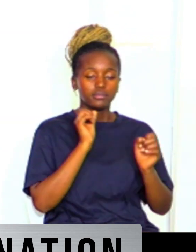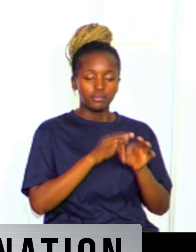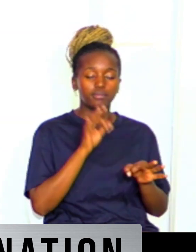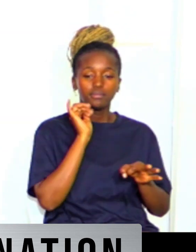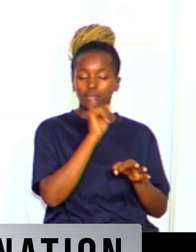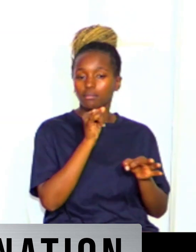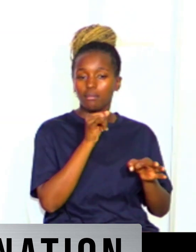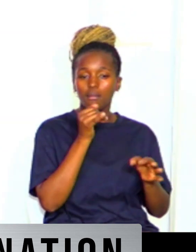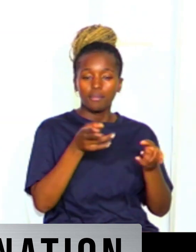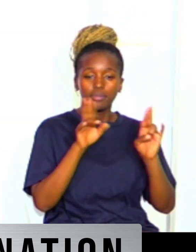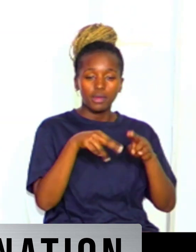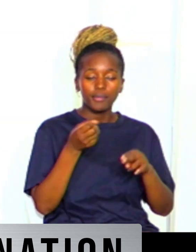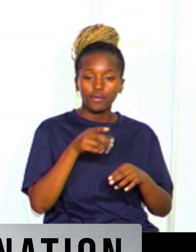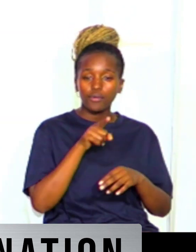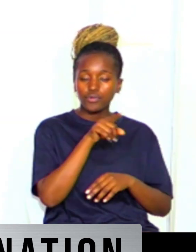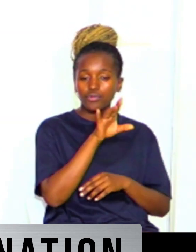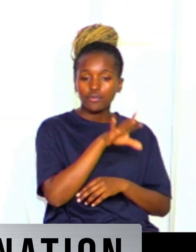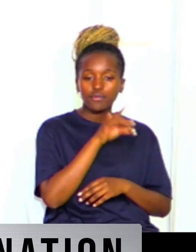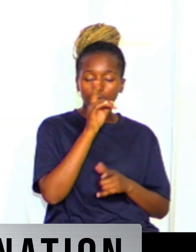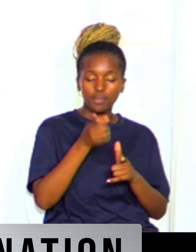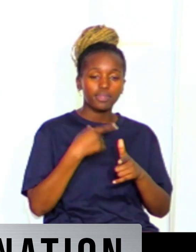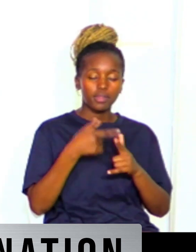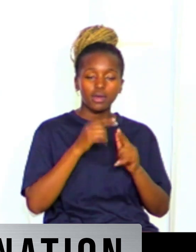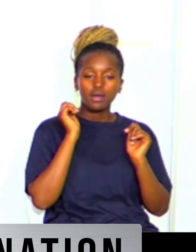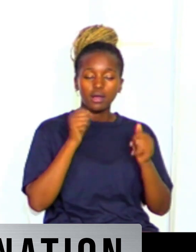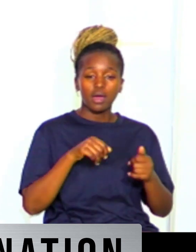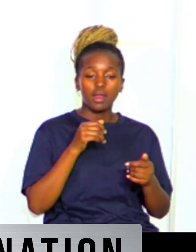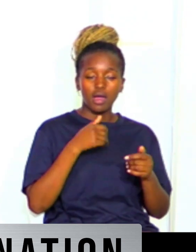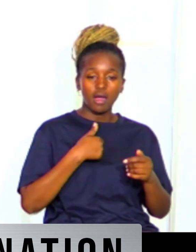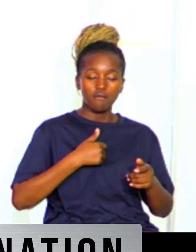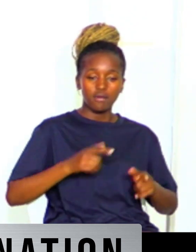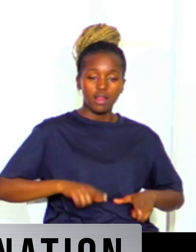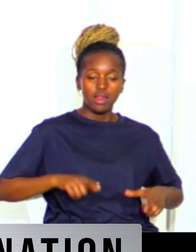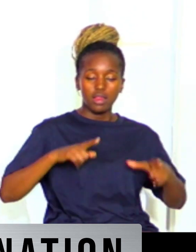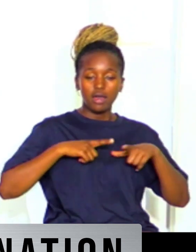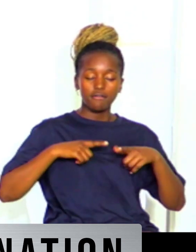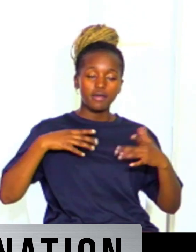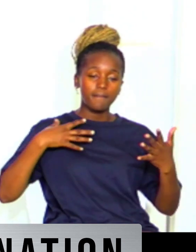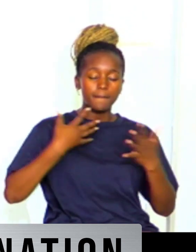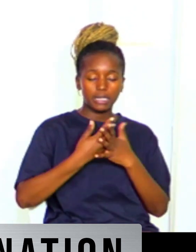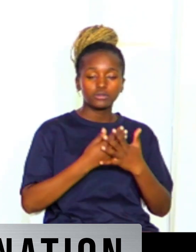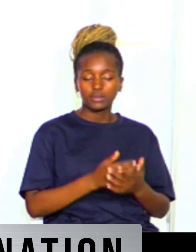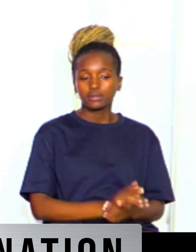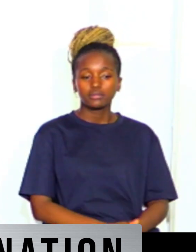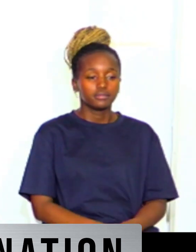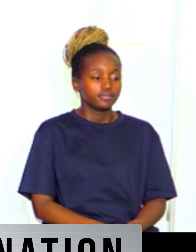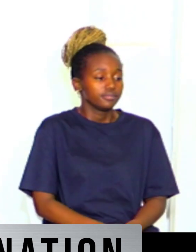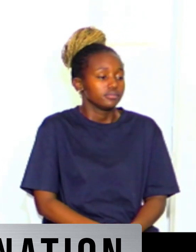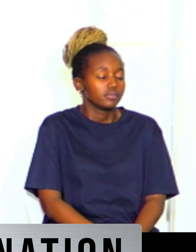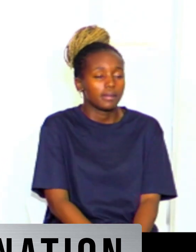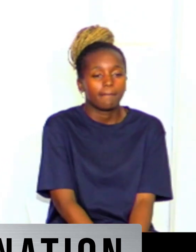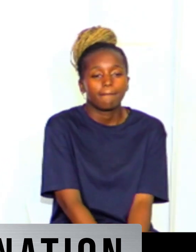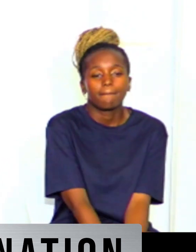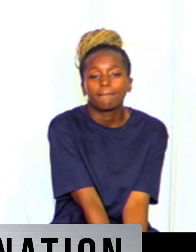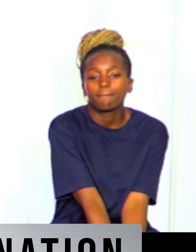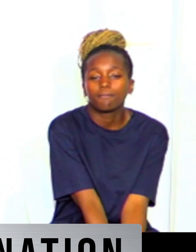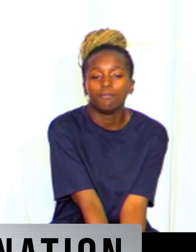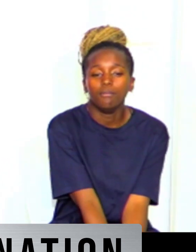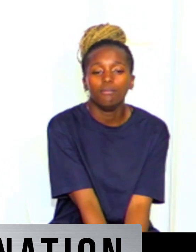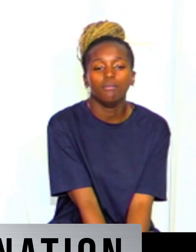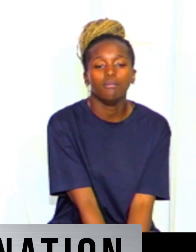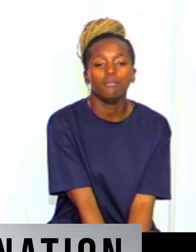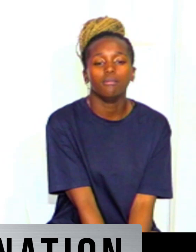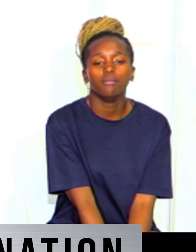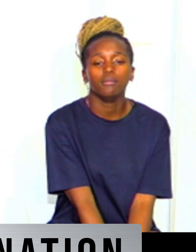only in you are sentenced to life imprisonment, si kunyongwa, sentenced to life imprisonment. Even here in Kenya